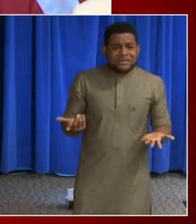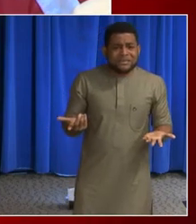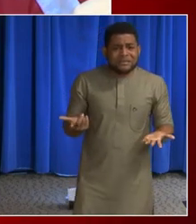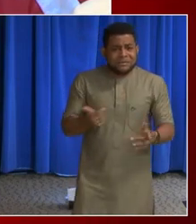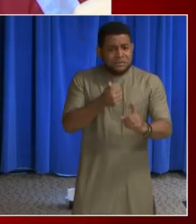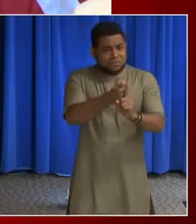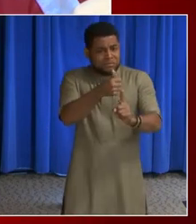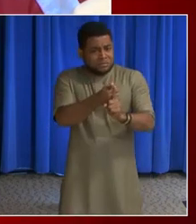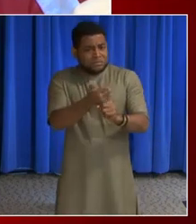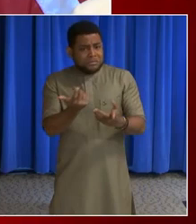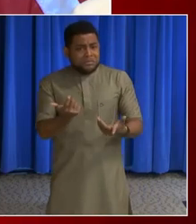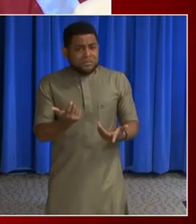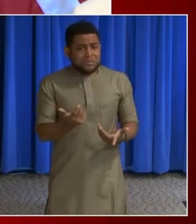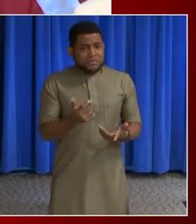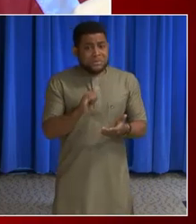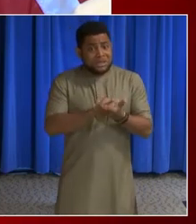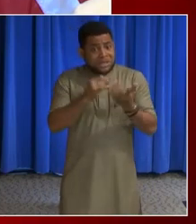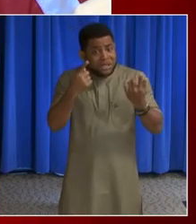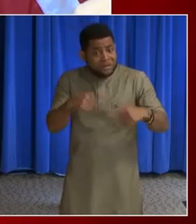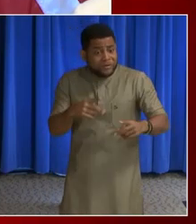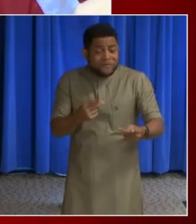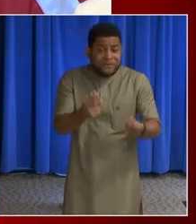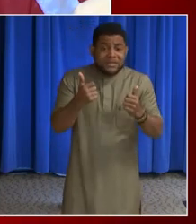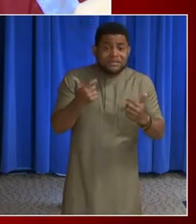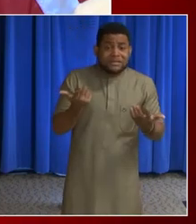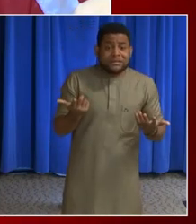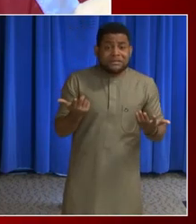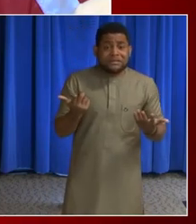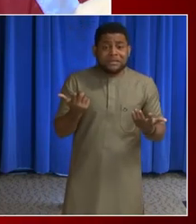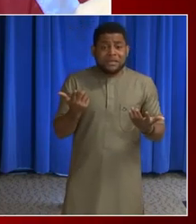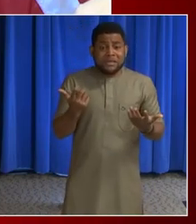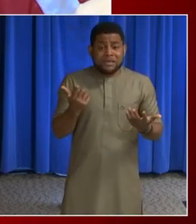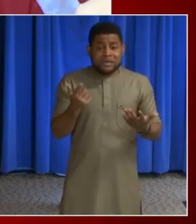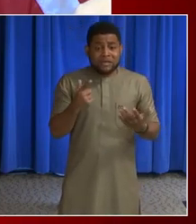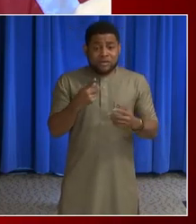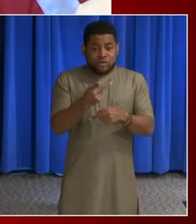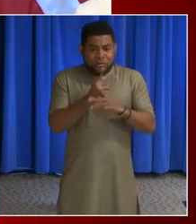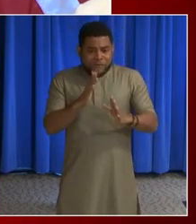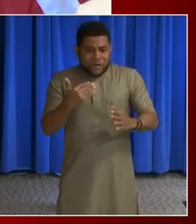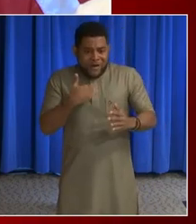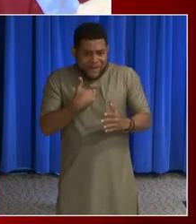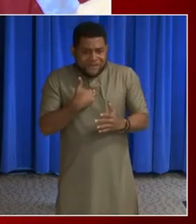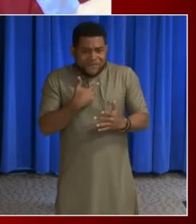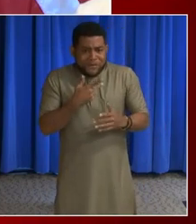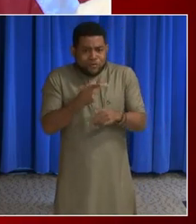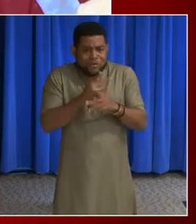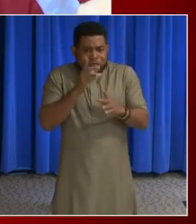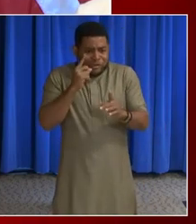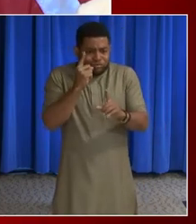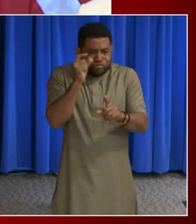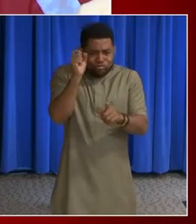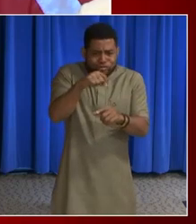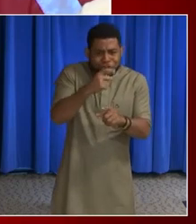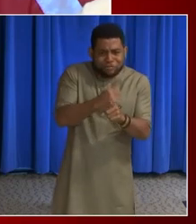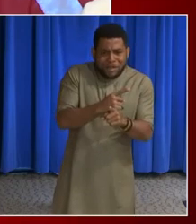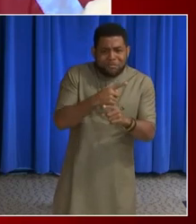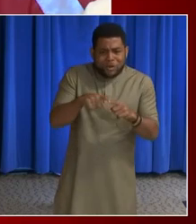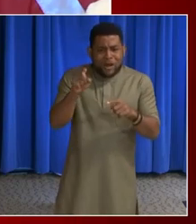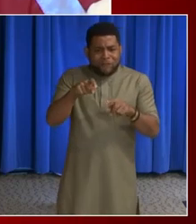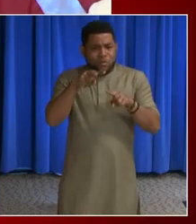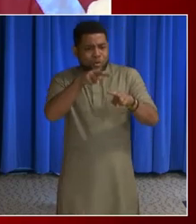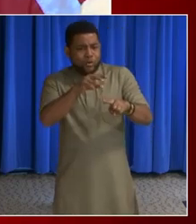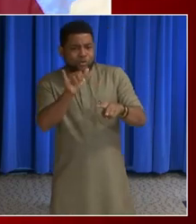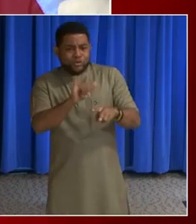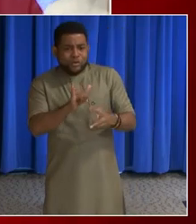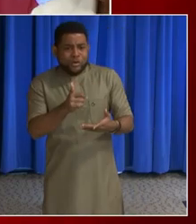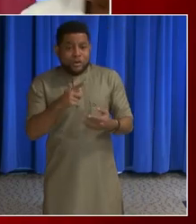It happened so quickly. The supervisors also have supervisors, Mark, but there's a watch commander and so forth. Responding to the call